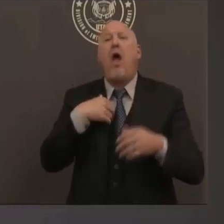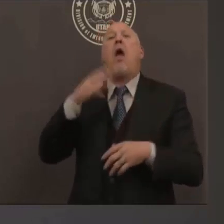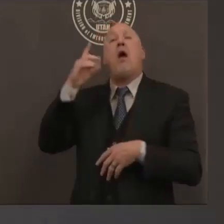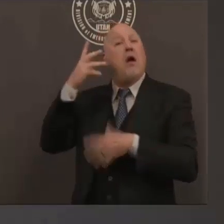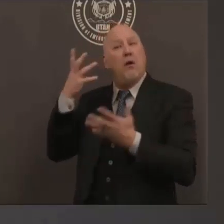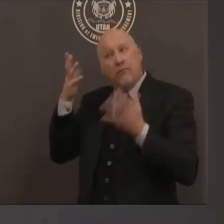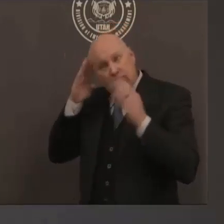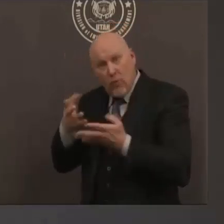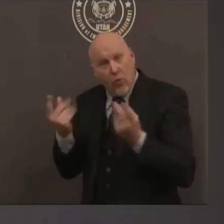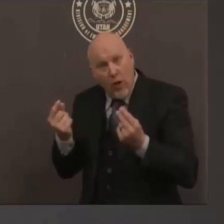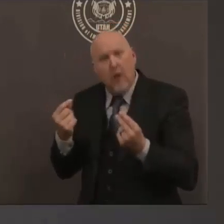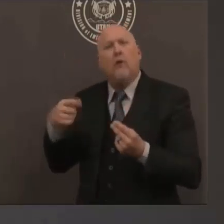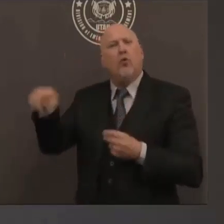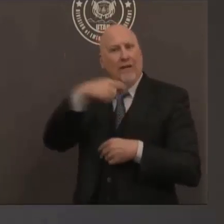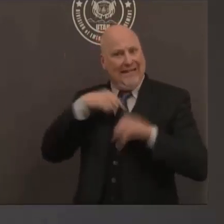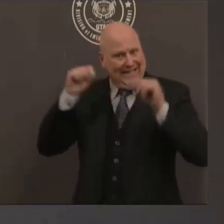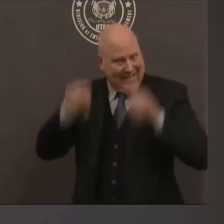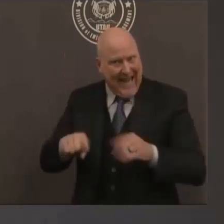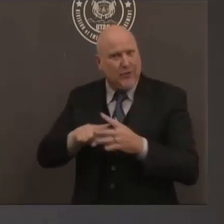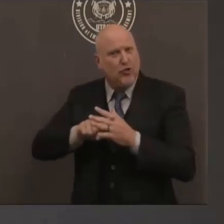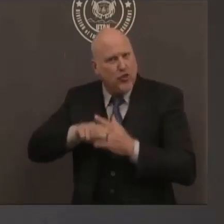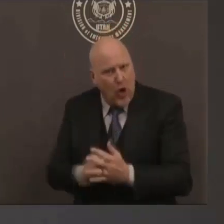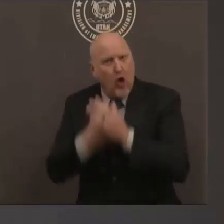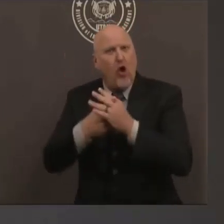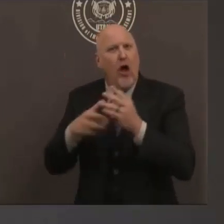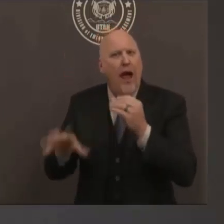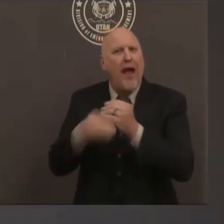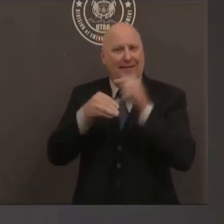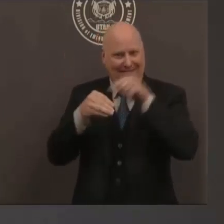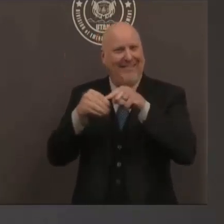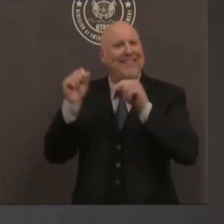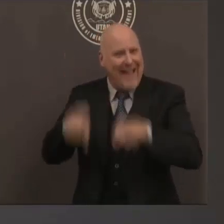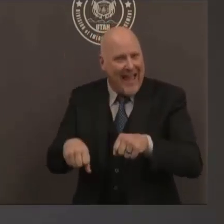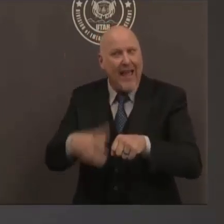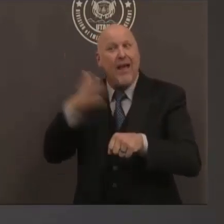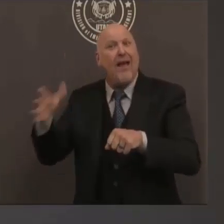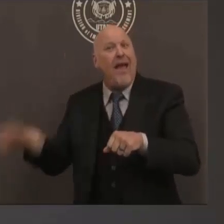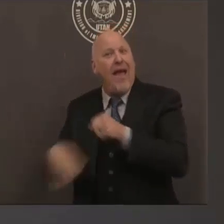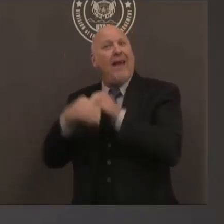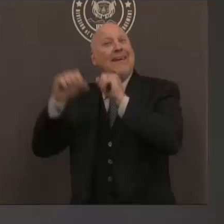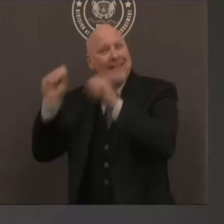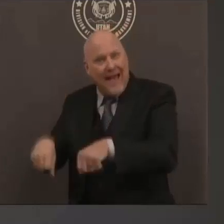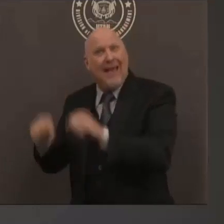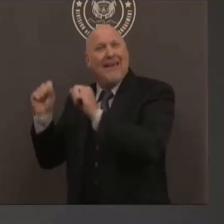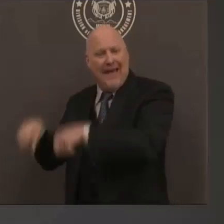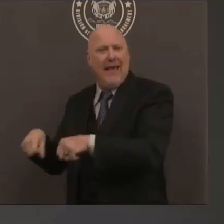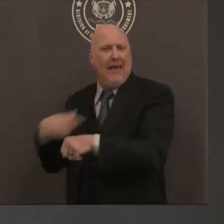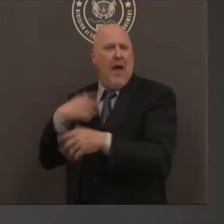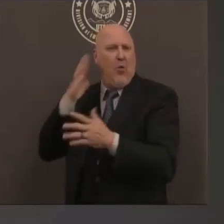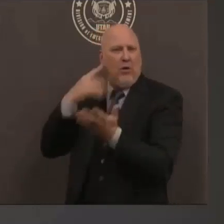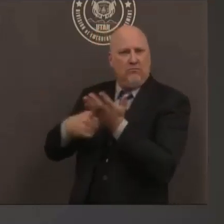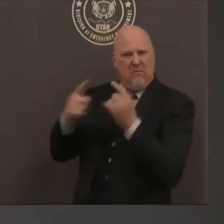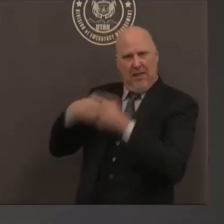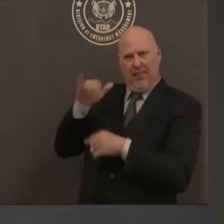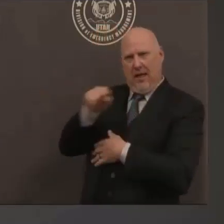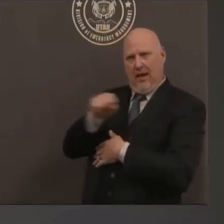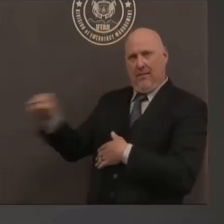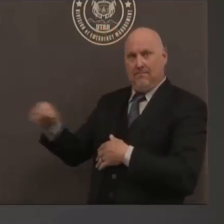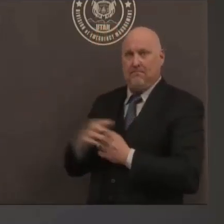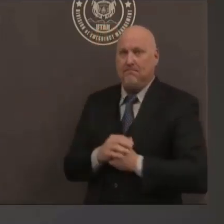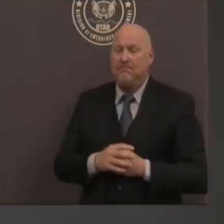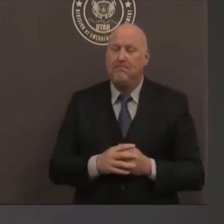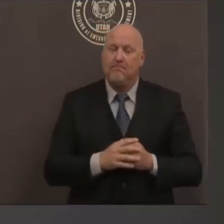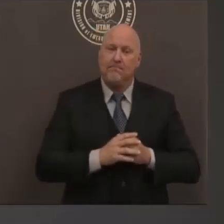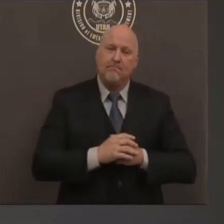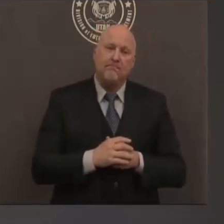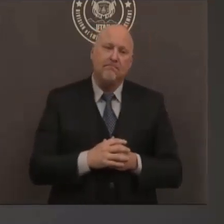week. So with that, before I open up for questions, let me just mention one other thing that's come up here in the last really